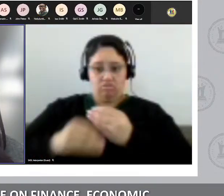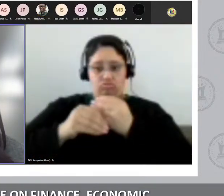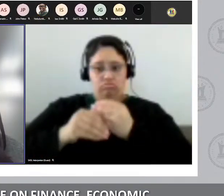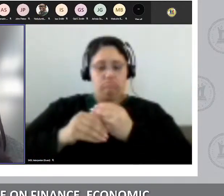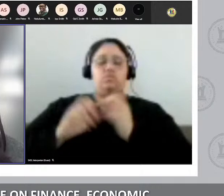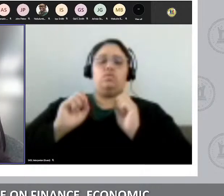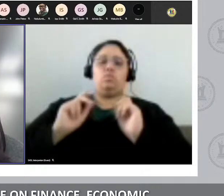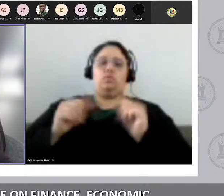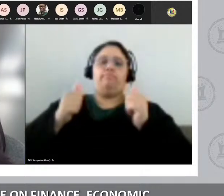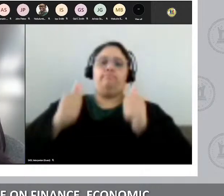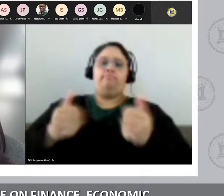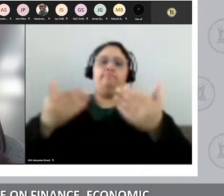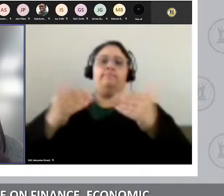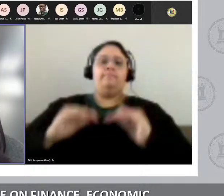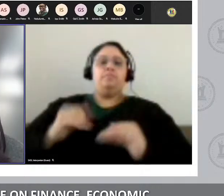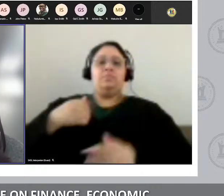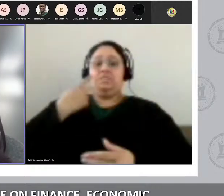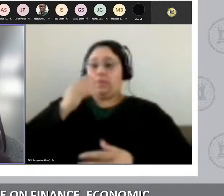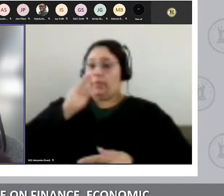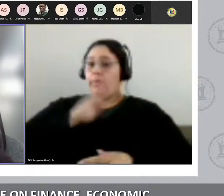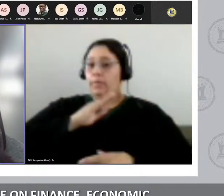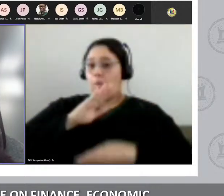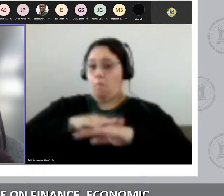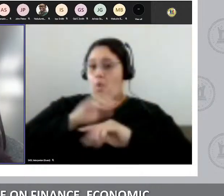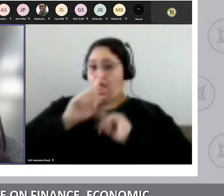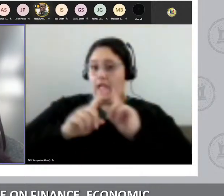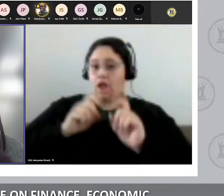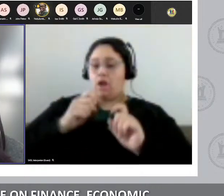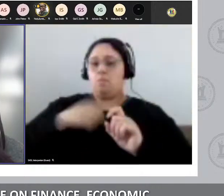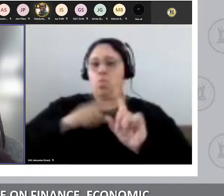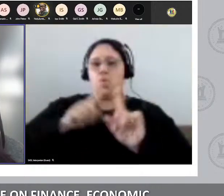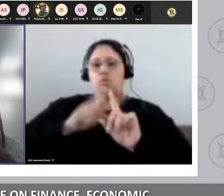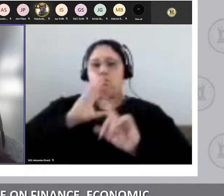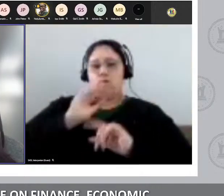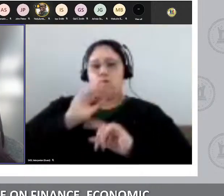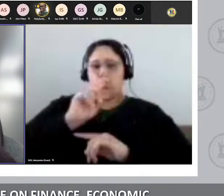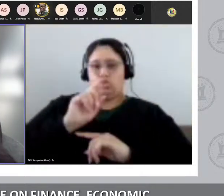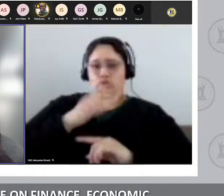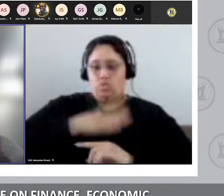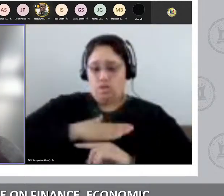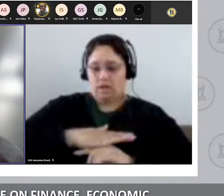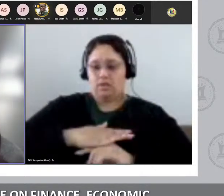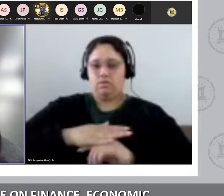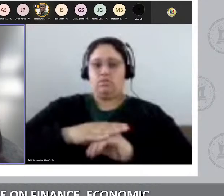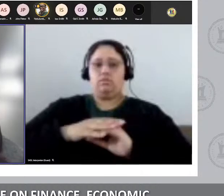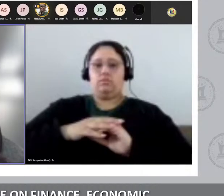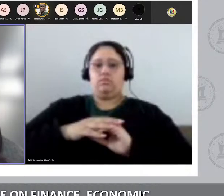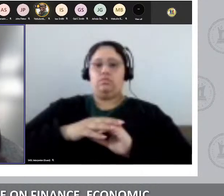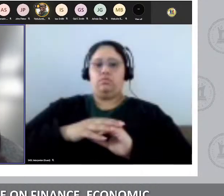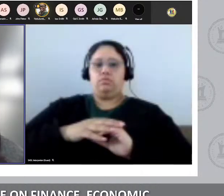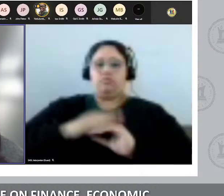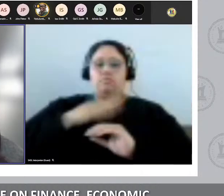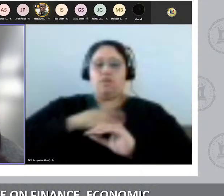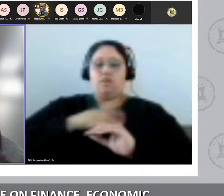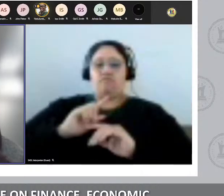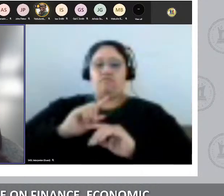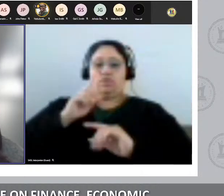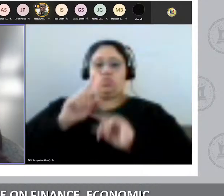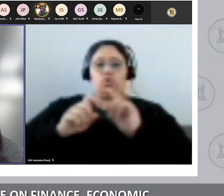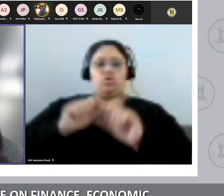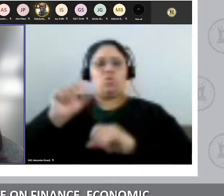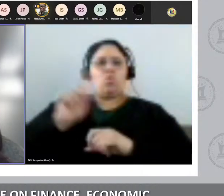Okay, nope. All right, I see no further hands. I'll also put some questions forward. My first question is,